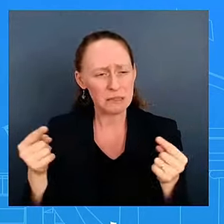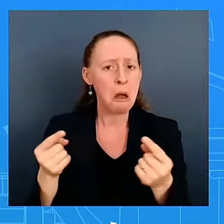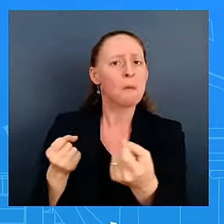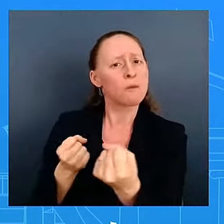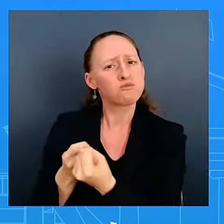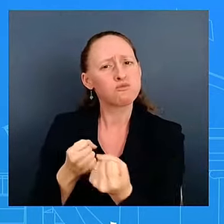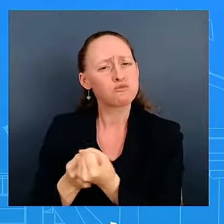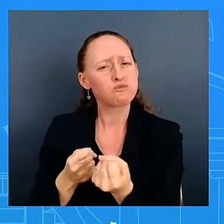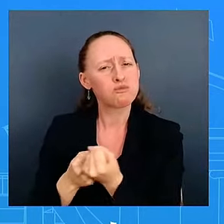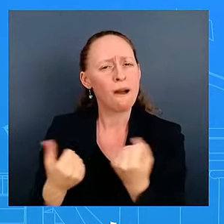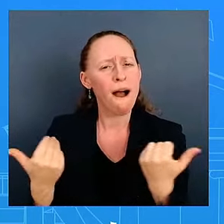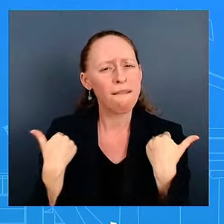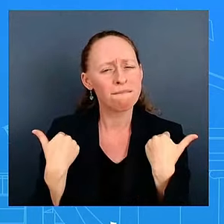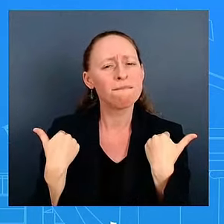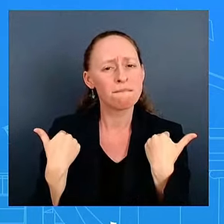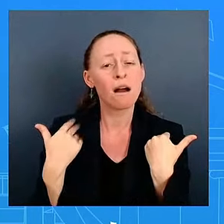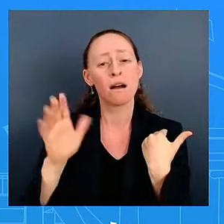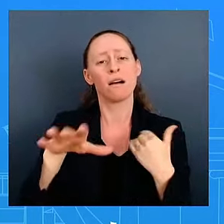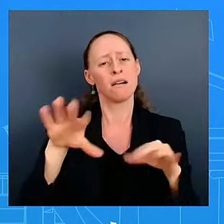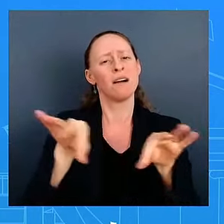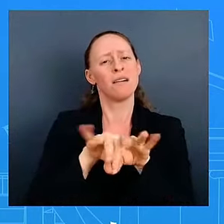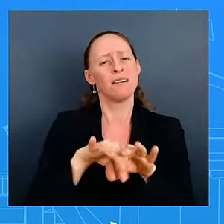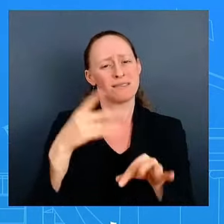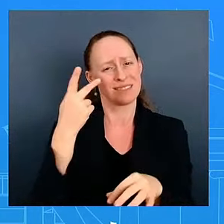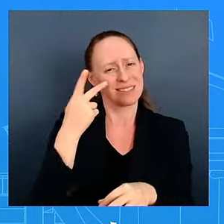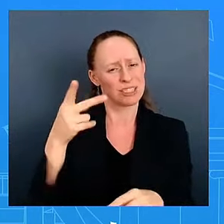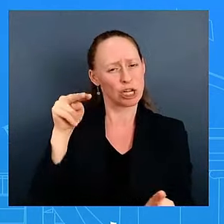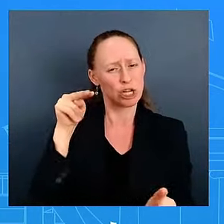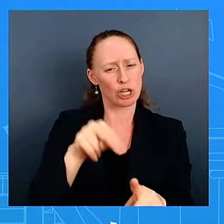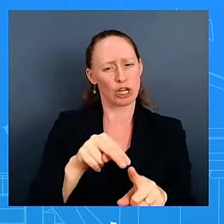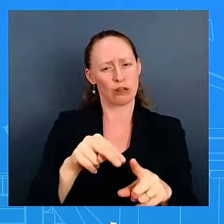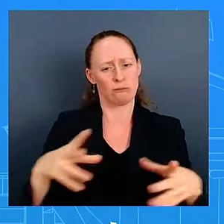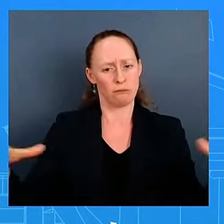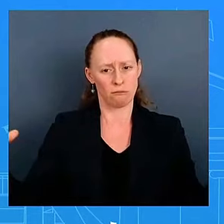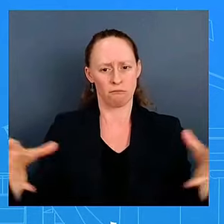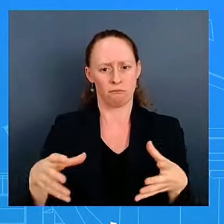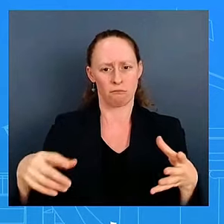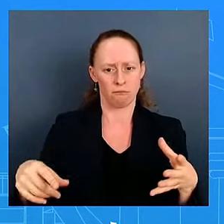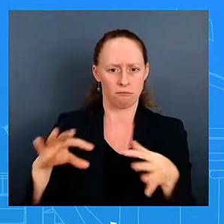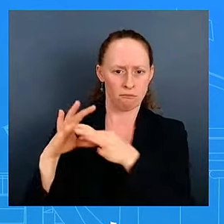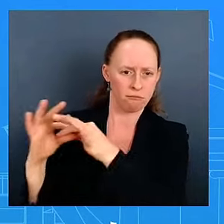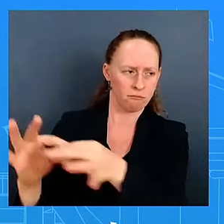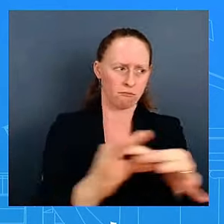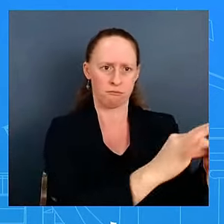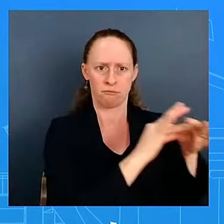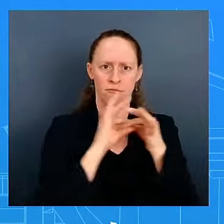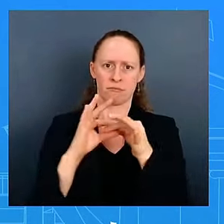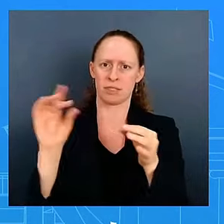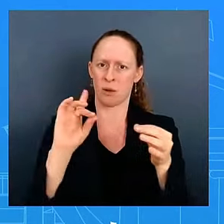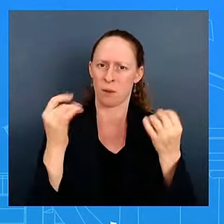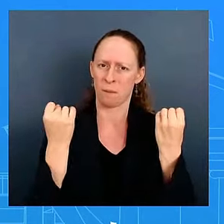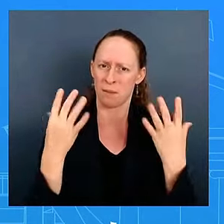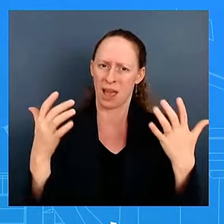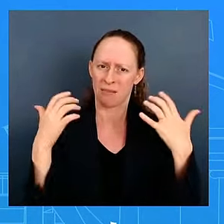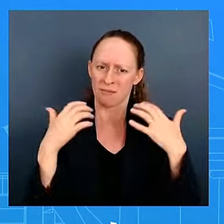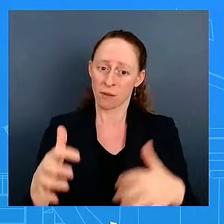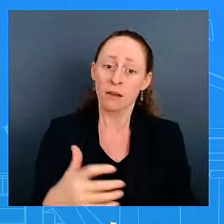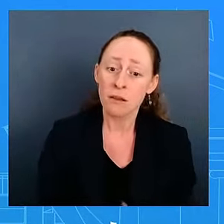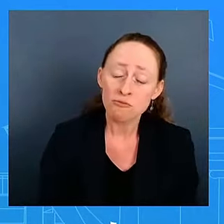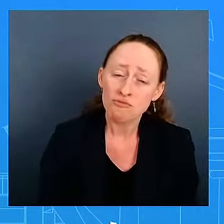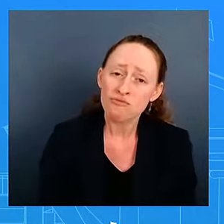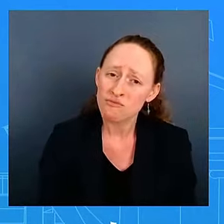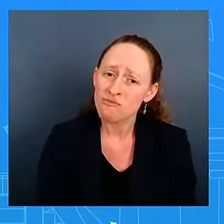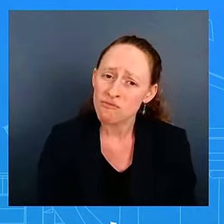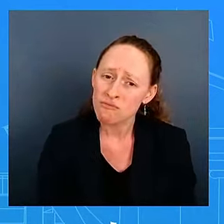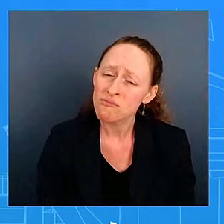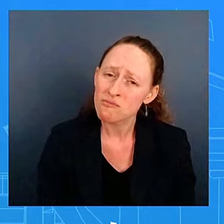out of the Congressional Democrats meeting, said that they're united. And you just saw the Dem caucus leadership take